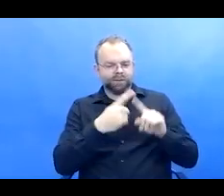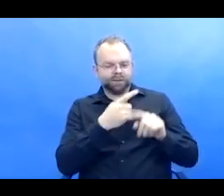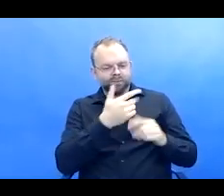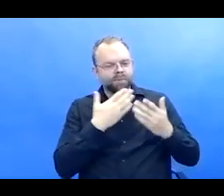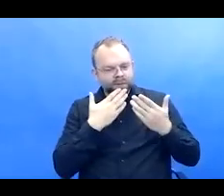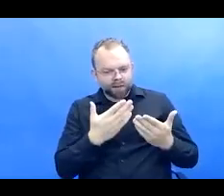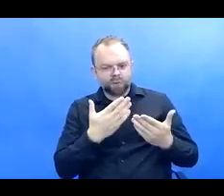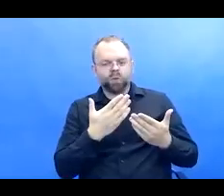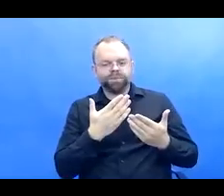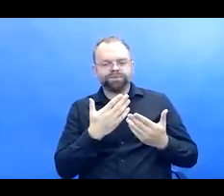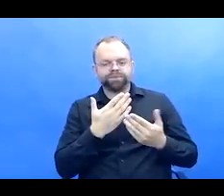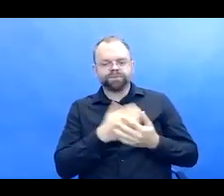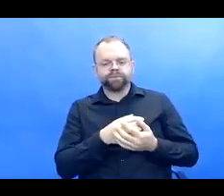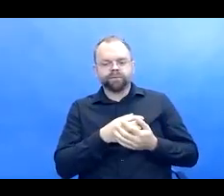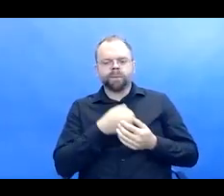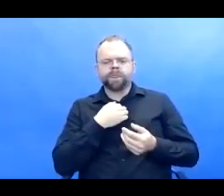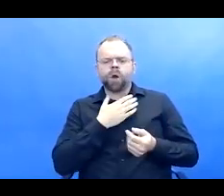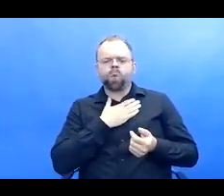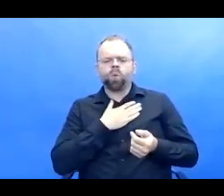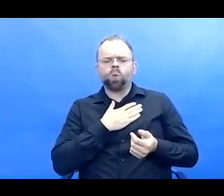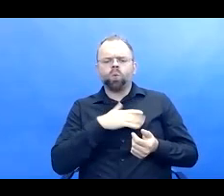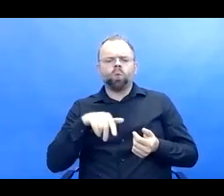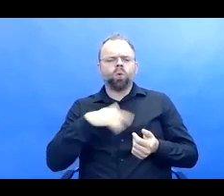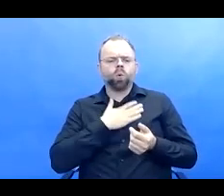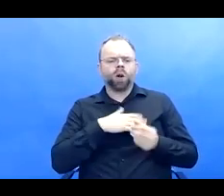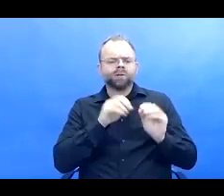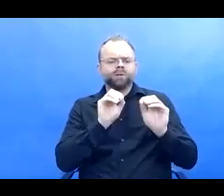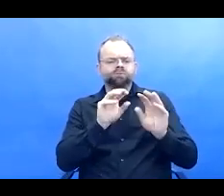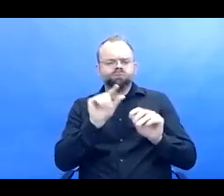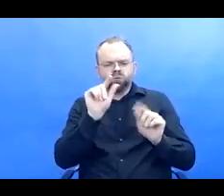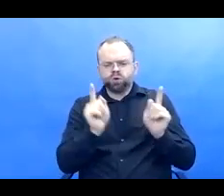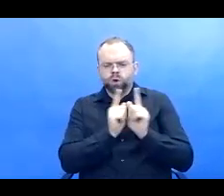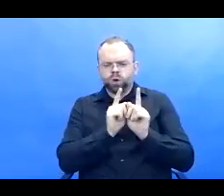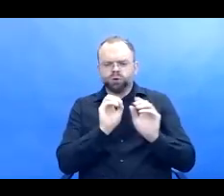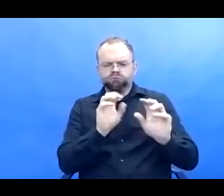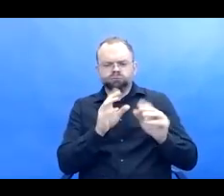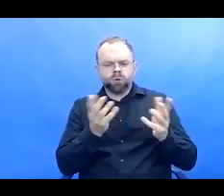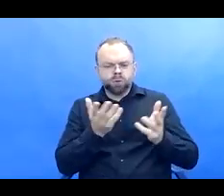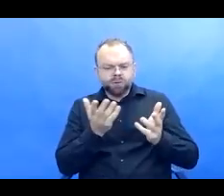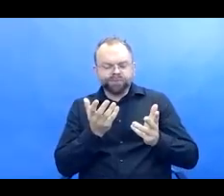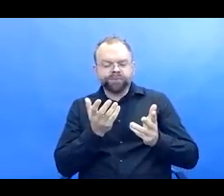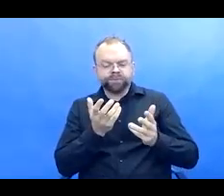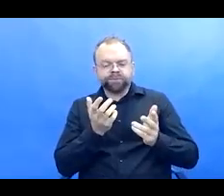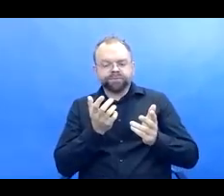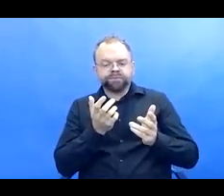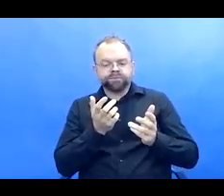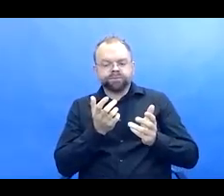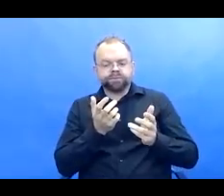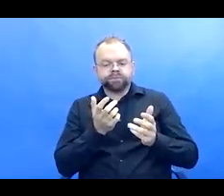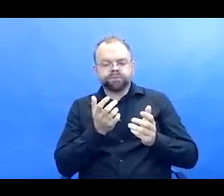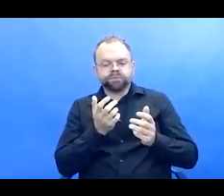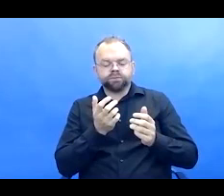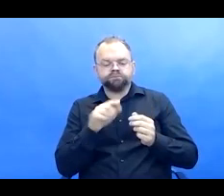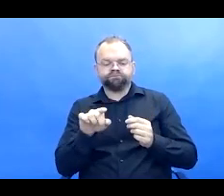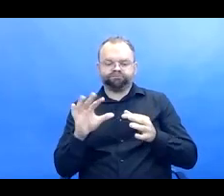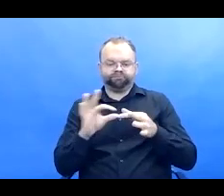on, again, in relevance to all the discussion that has taken place now in terms of what's going on globally in country around COVID